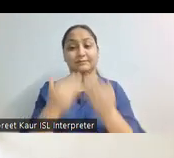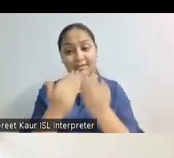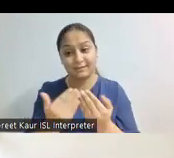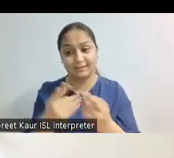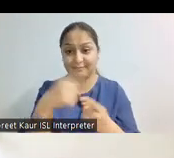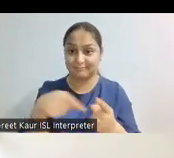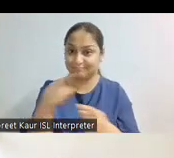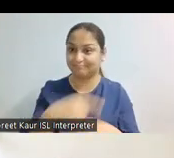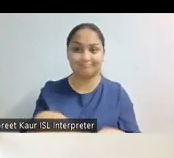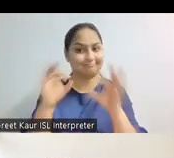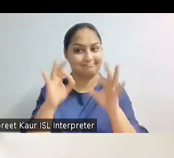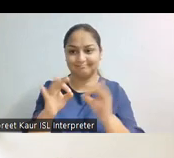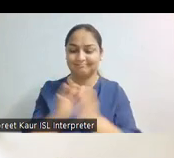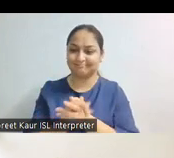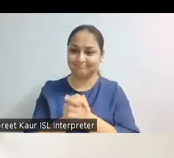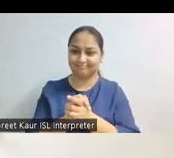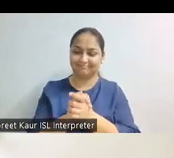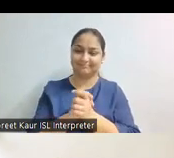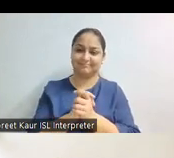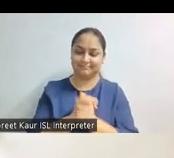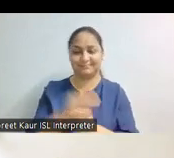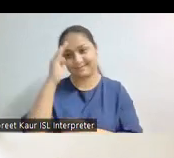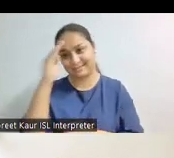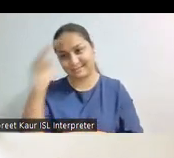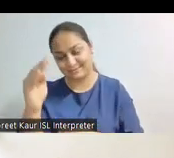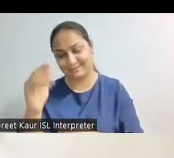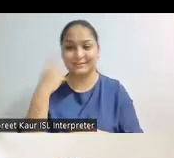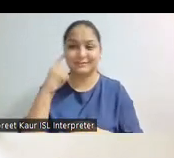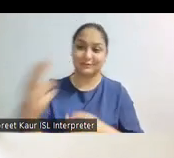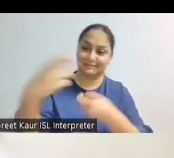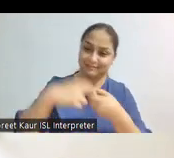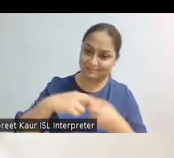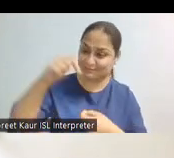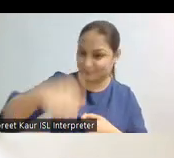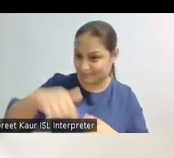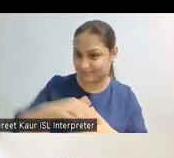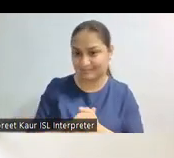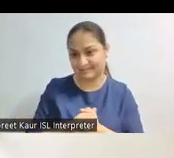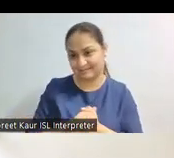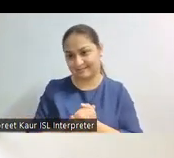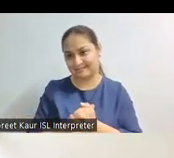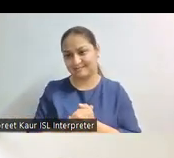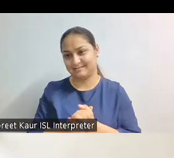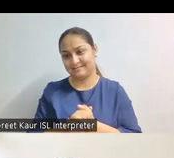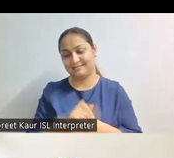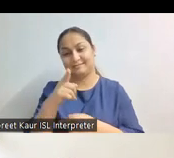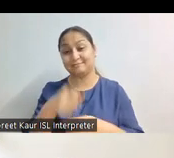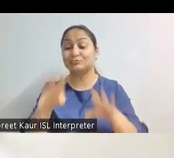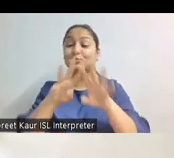generous introduction. Hello, everyone, and thank you for joining us today at this